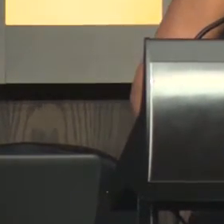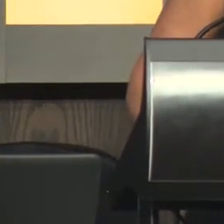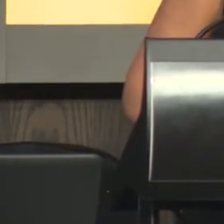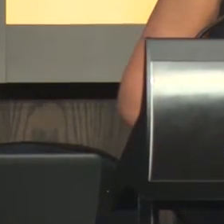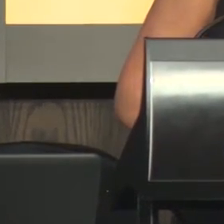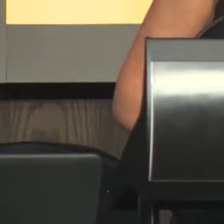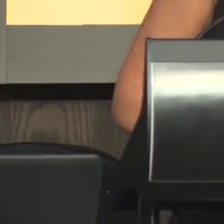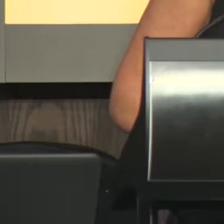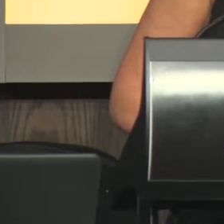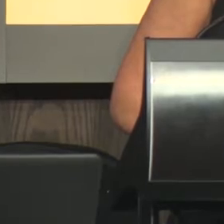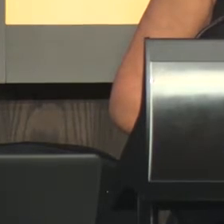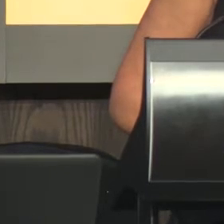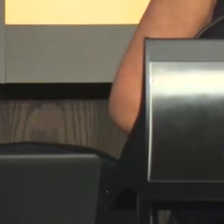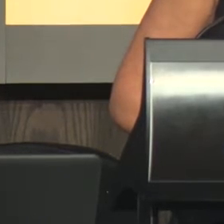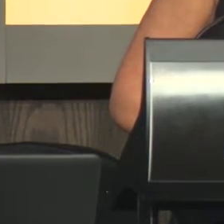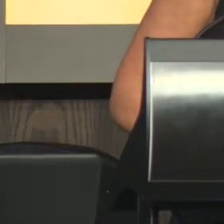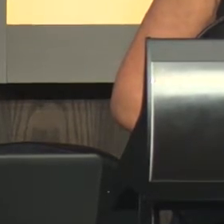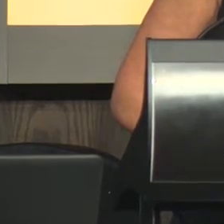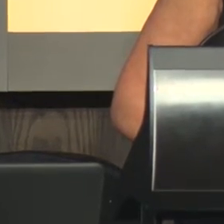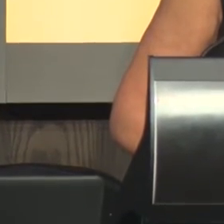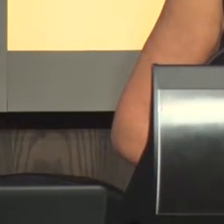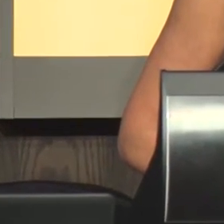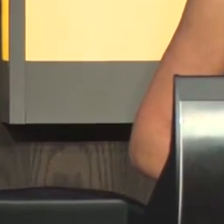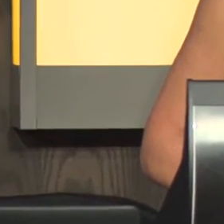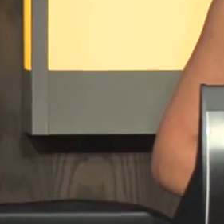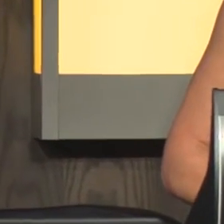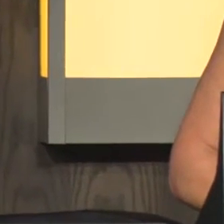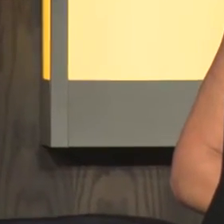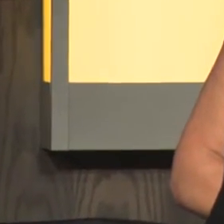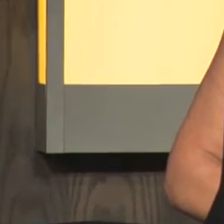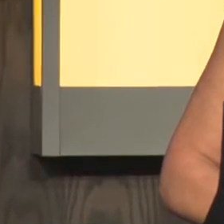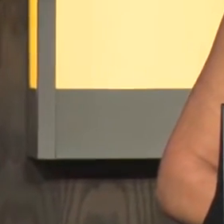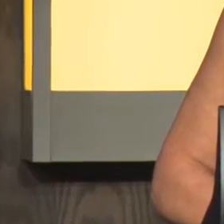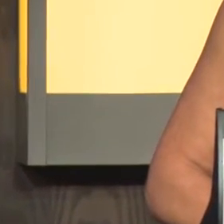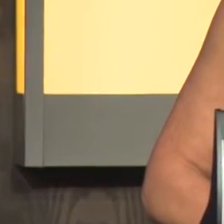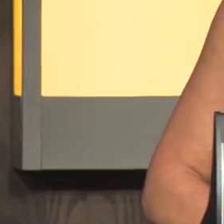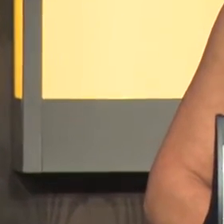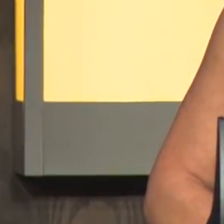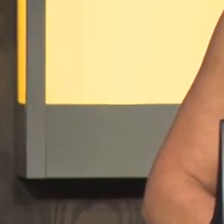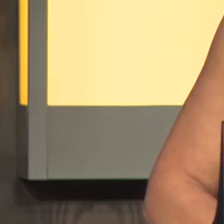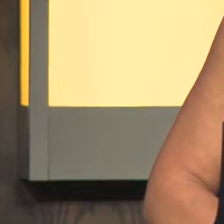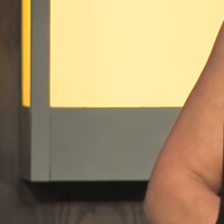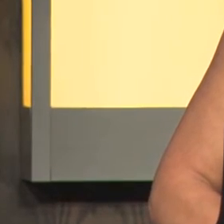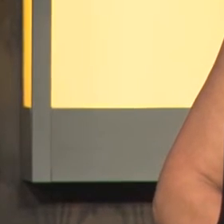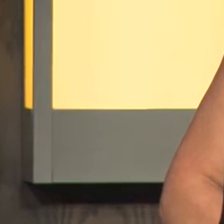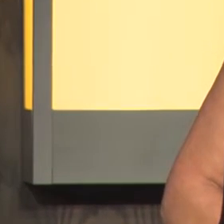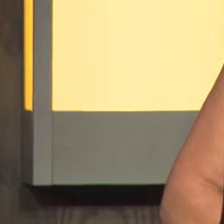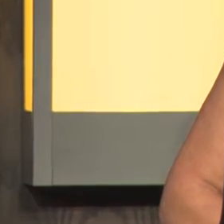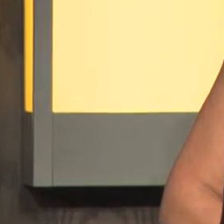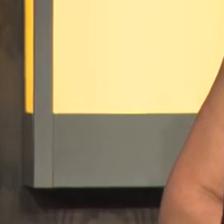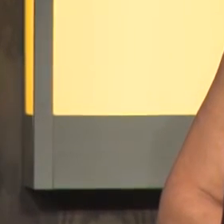Thank you for that very warm introduction, Joe. I did ask him to keep the bar low because with